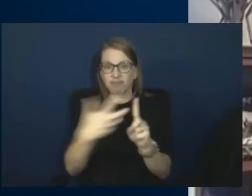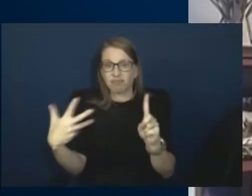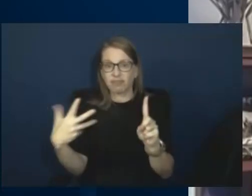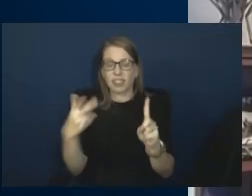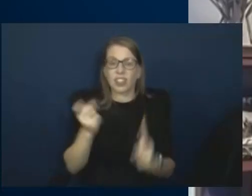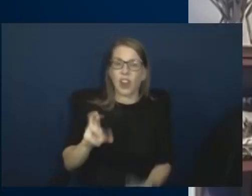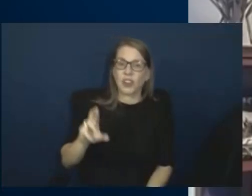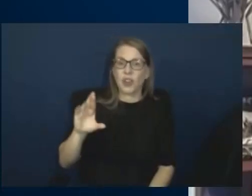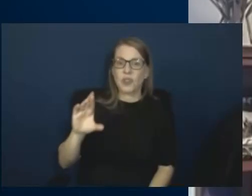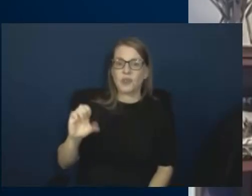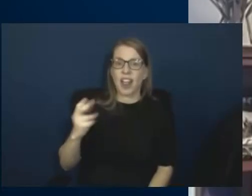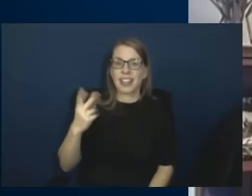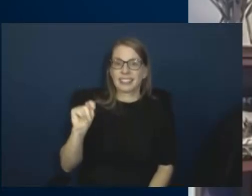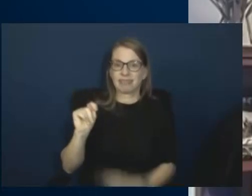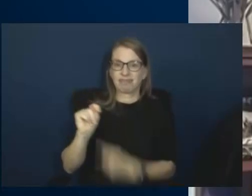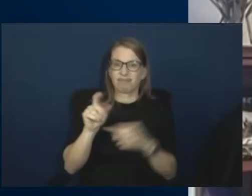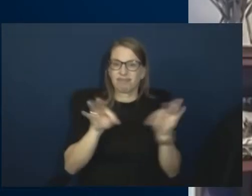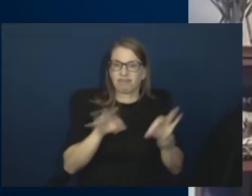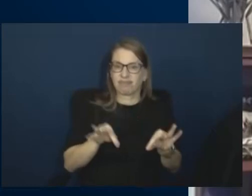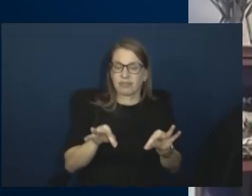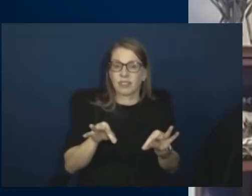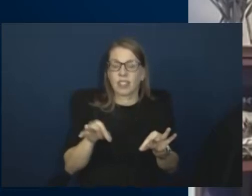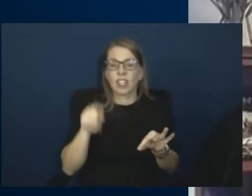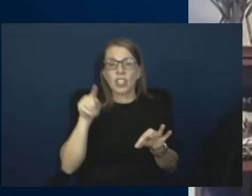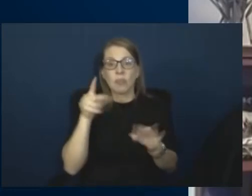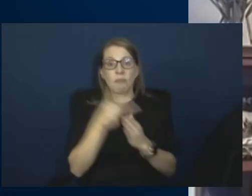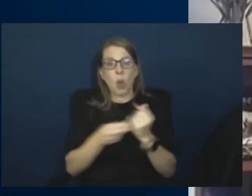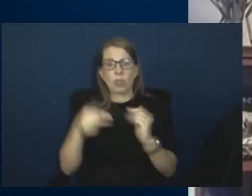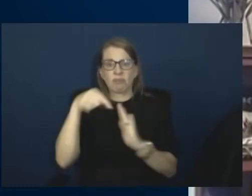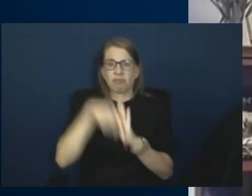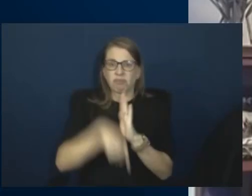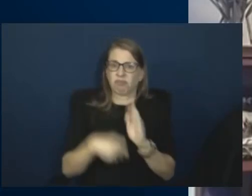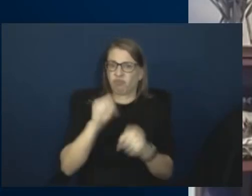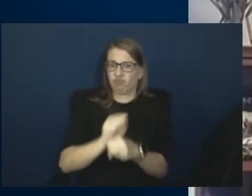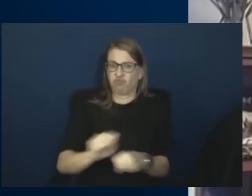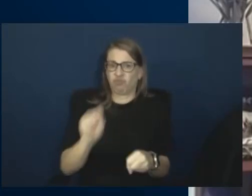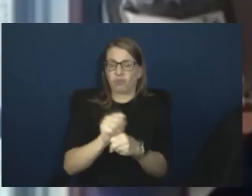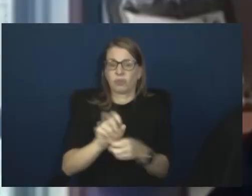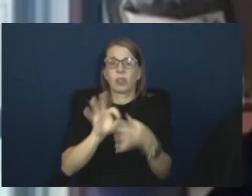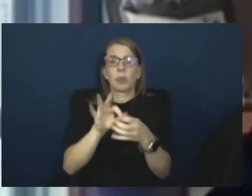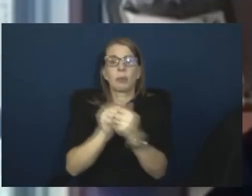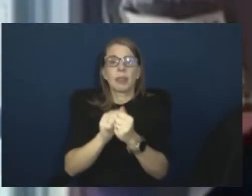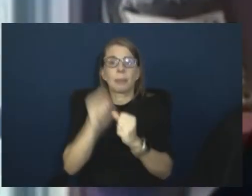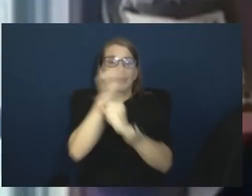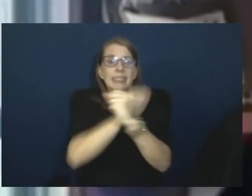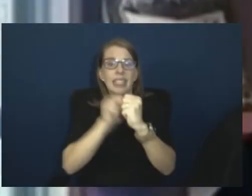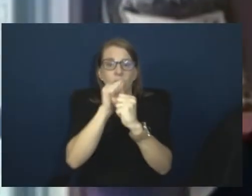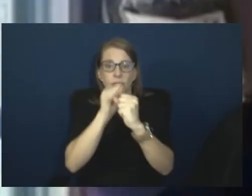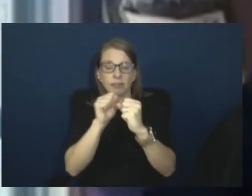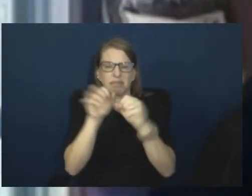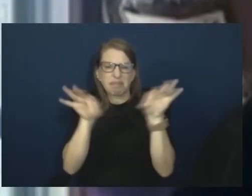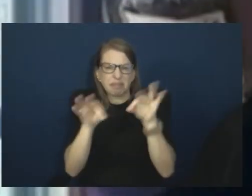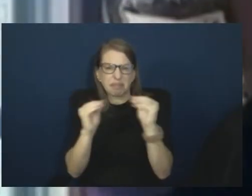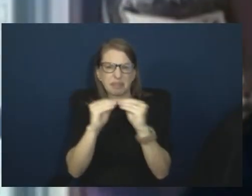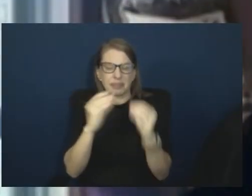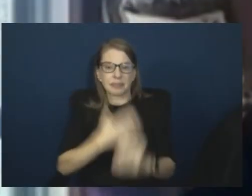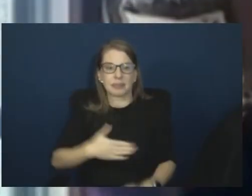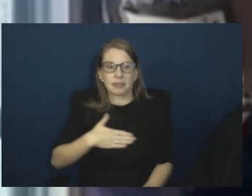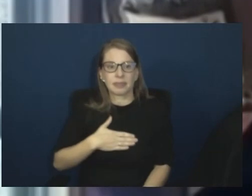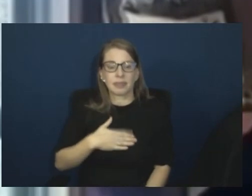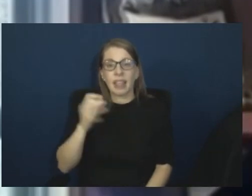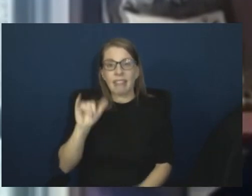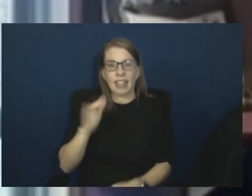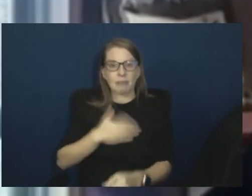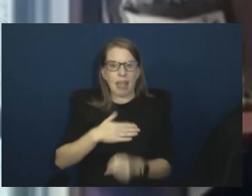about, just because you all have done extensive work in the labs with mosquitoes. Tell us more. Right. So that's my area of expertise.